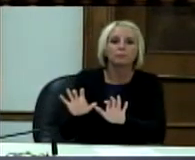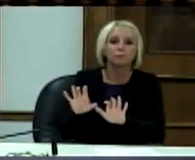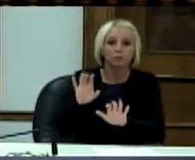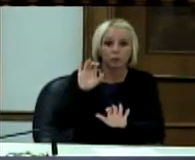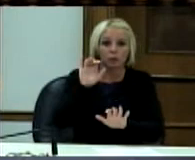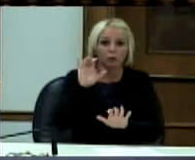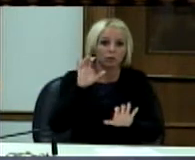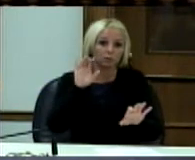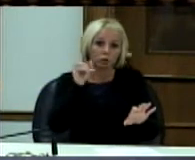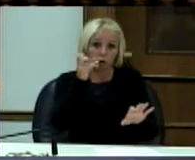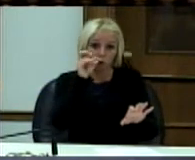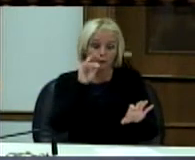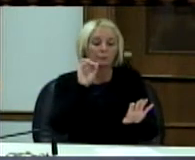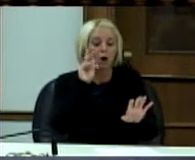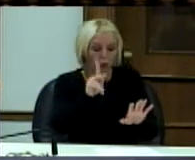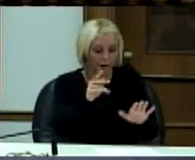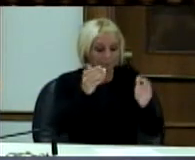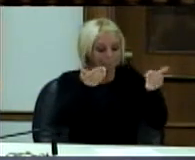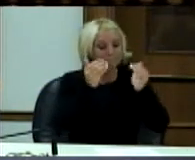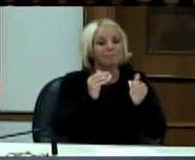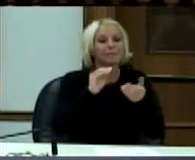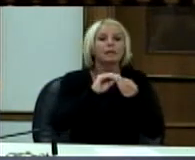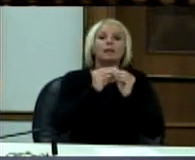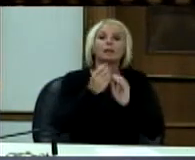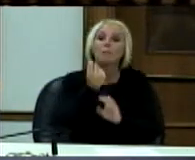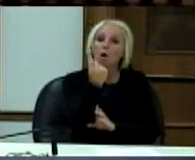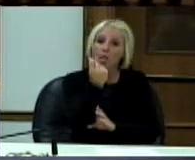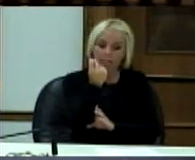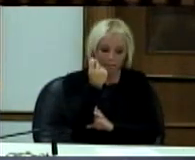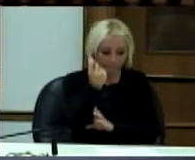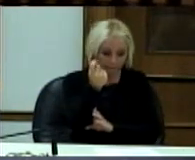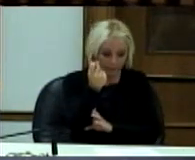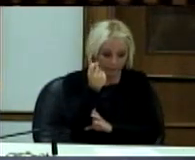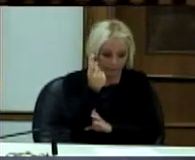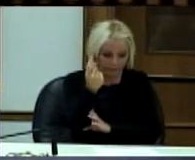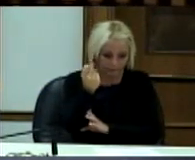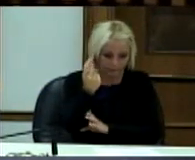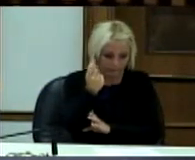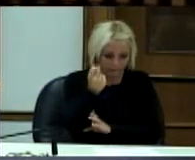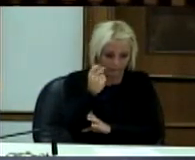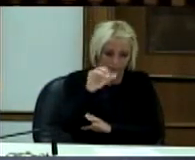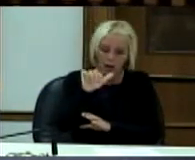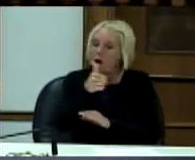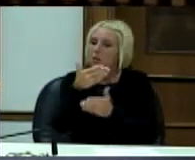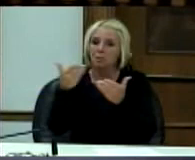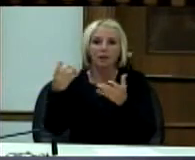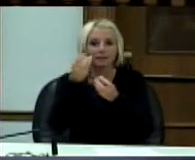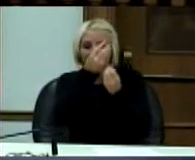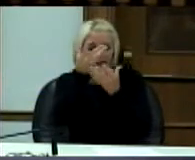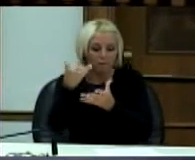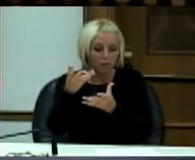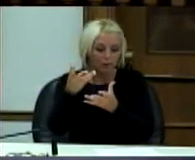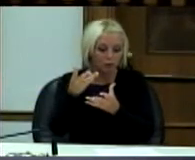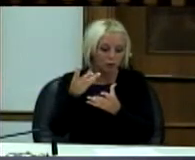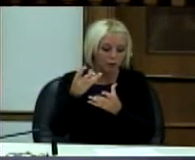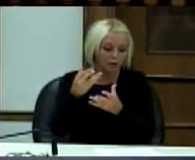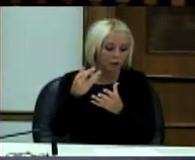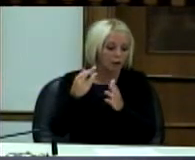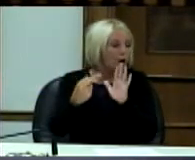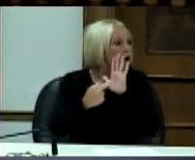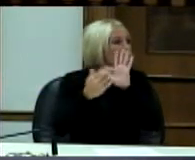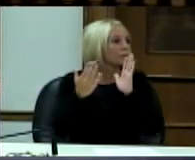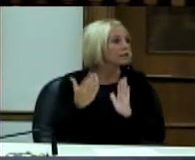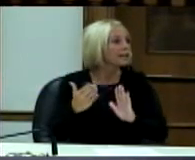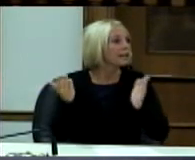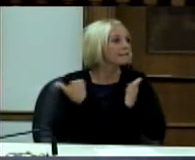Okay. Item number 11, other items of information. Mr. no student representative